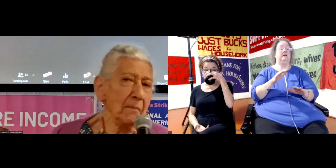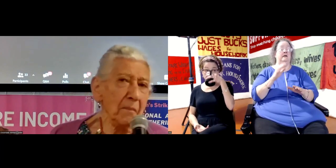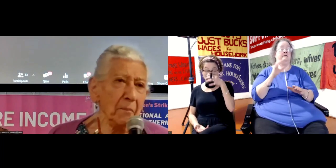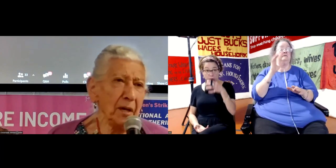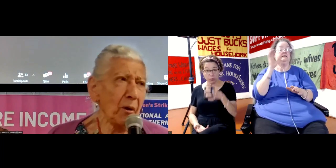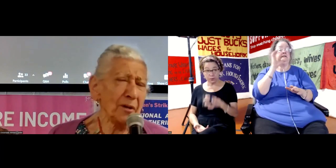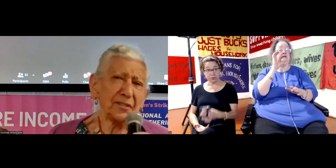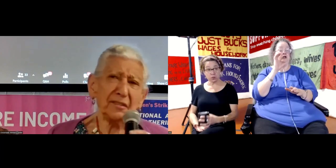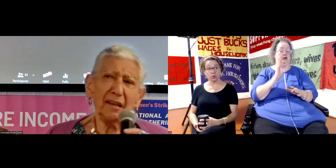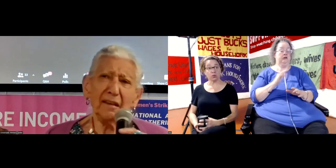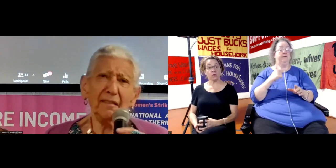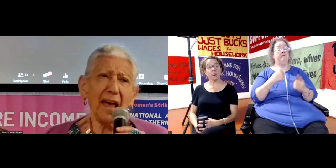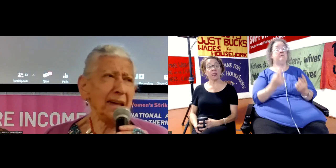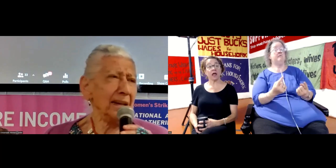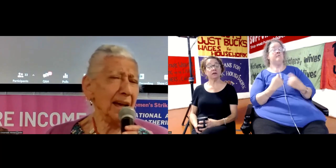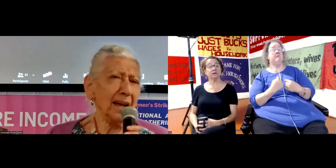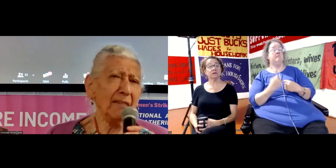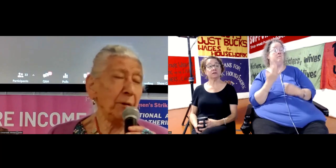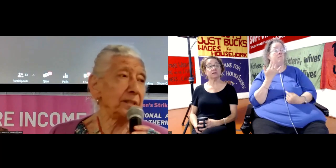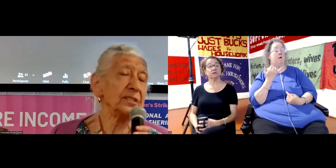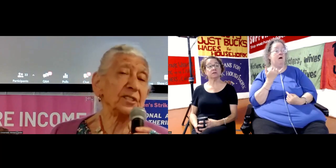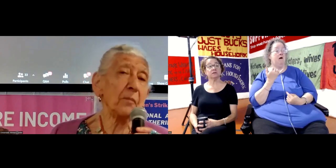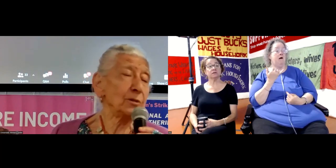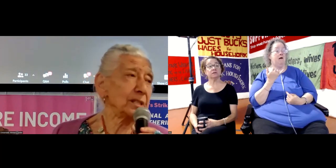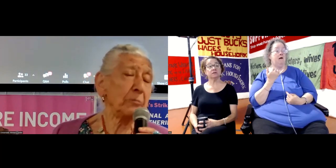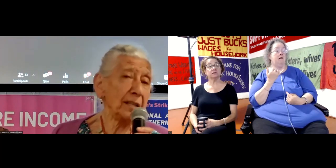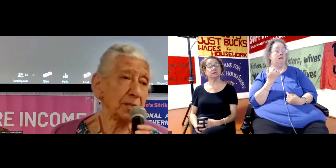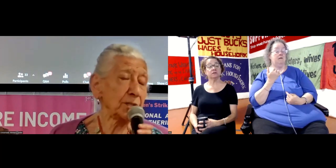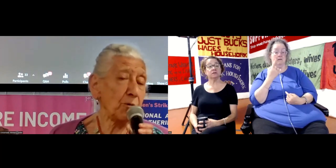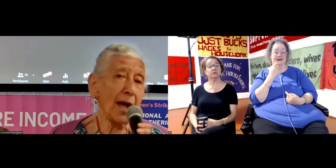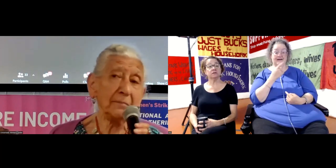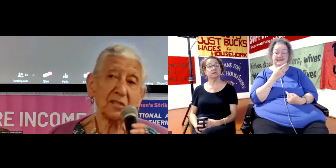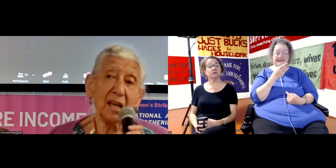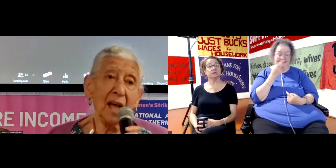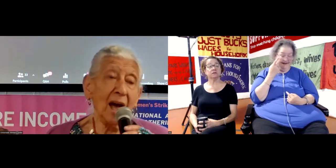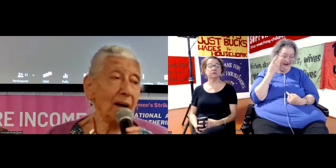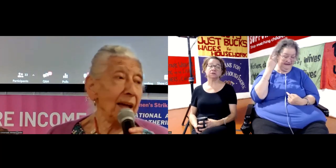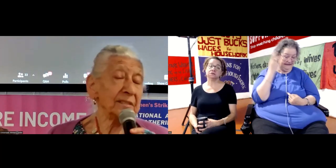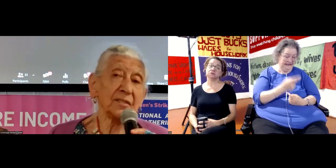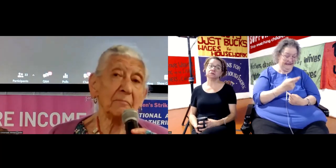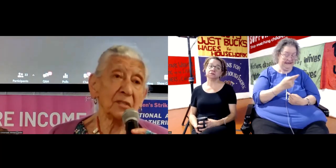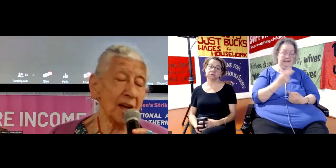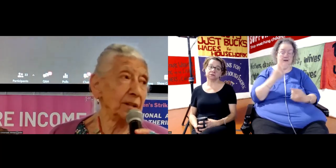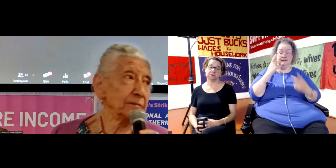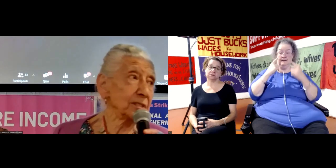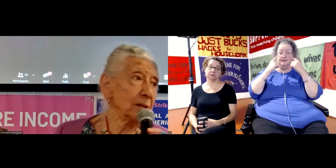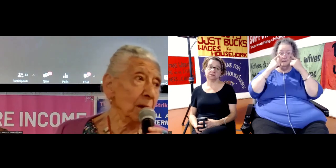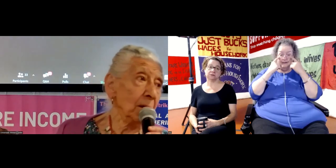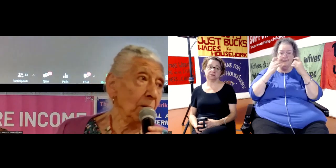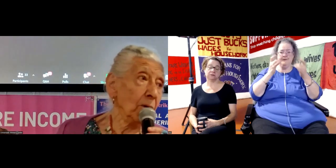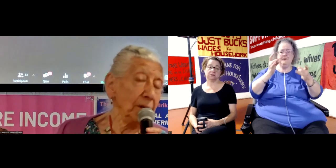come because they have witnessed the most horrendous crimes against